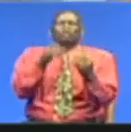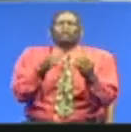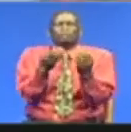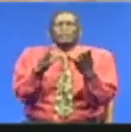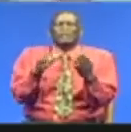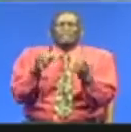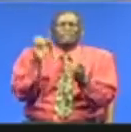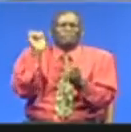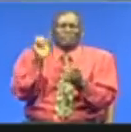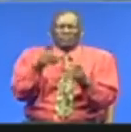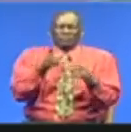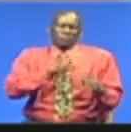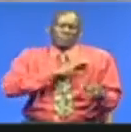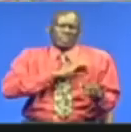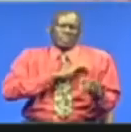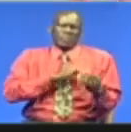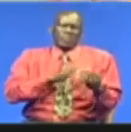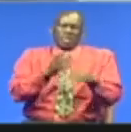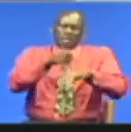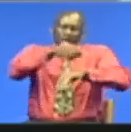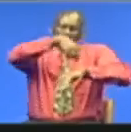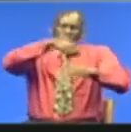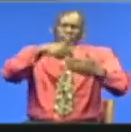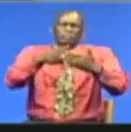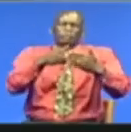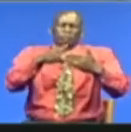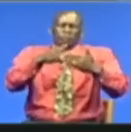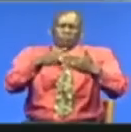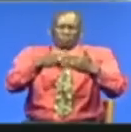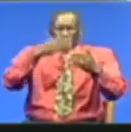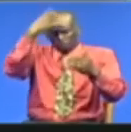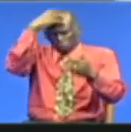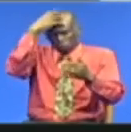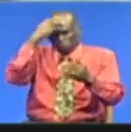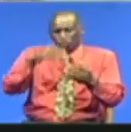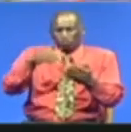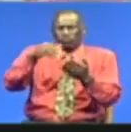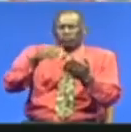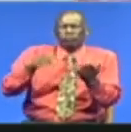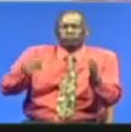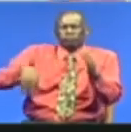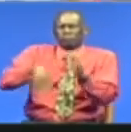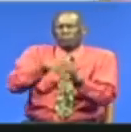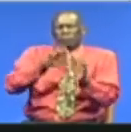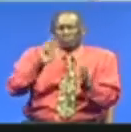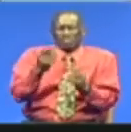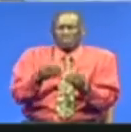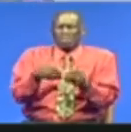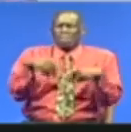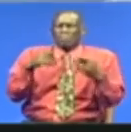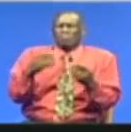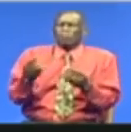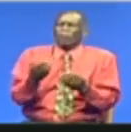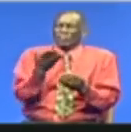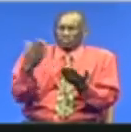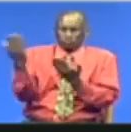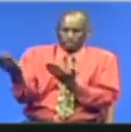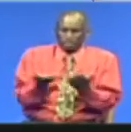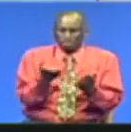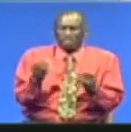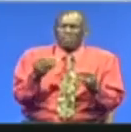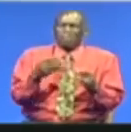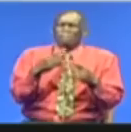before Miguna had been deported from. After a couple of selfies with the people who came to receive him, he had serious matters that he hoped to